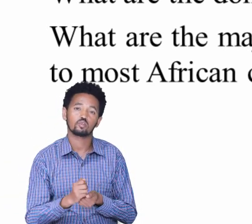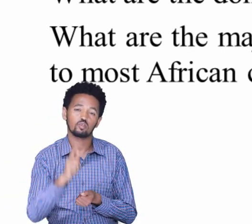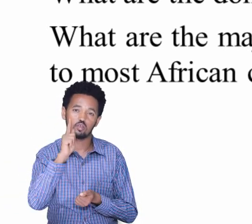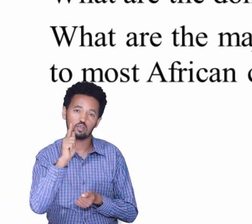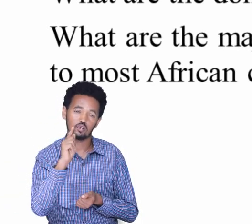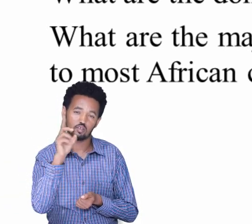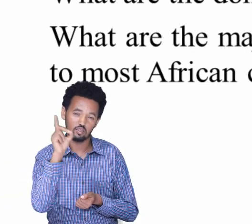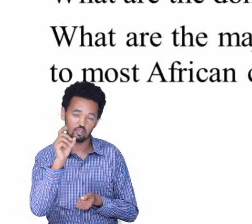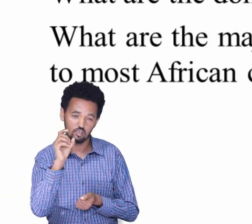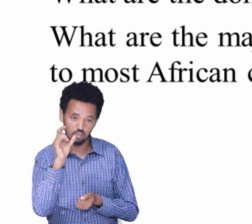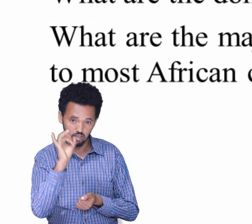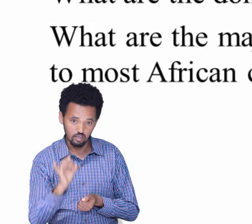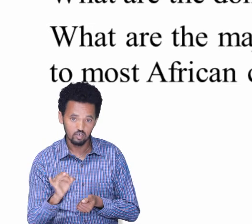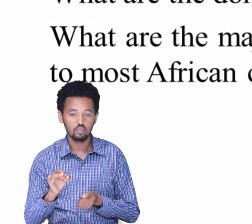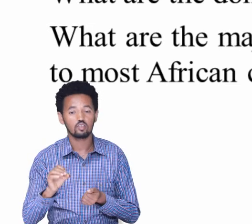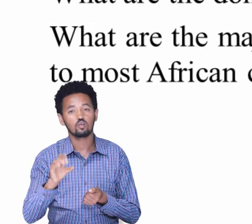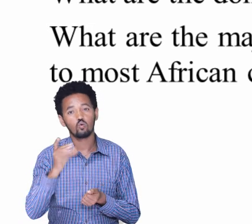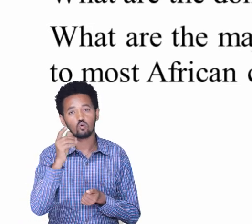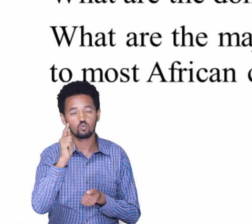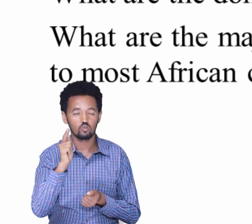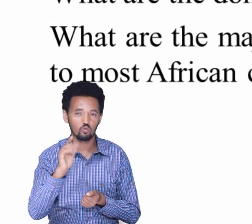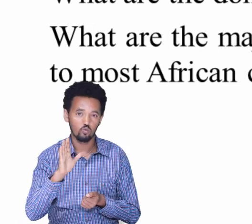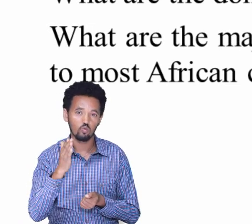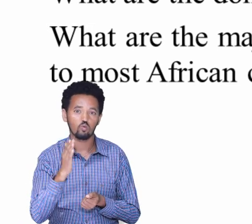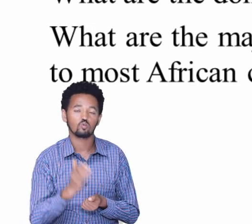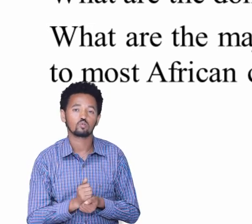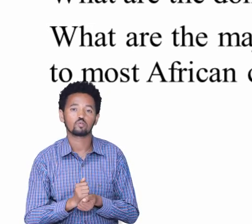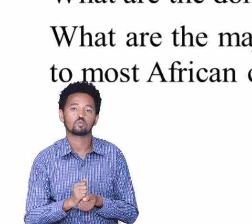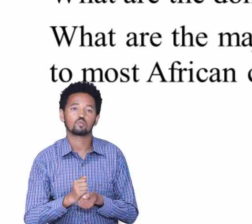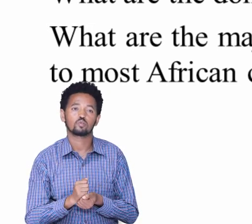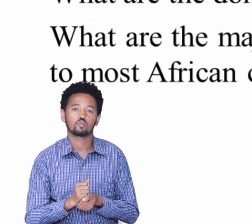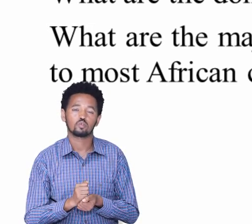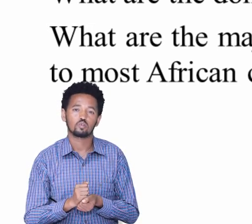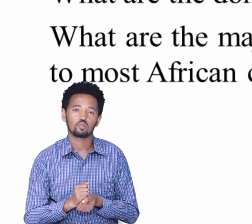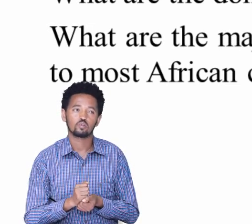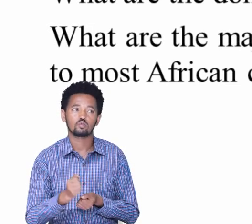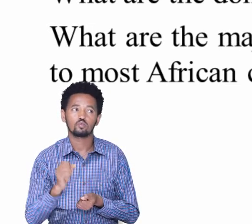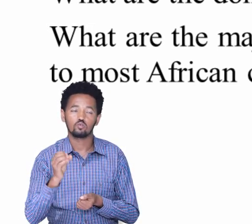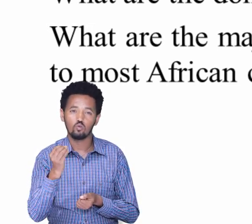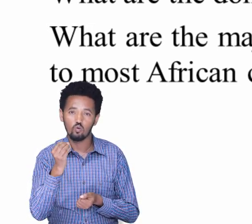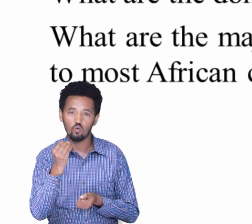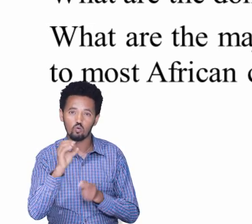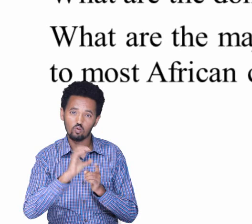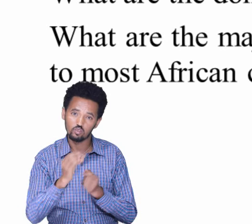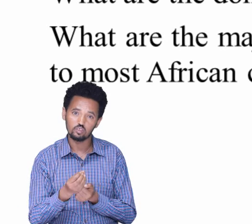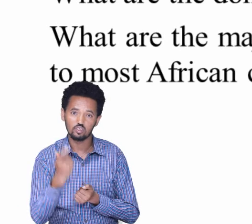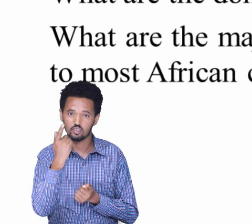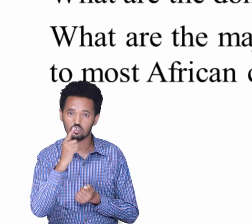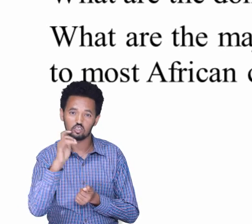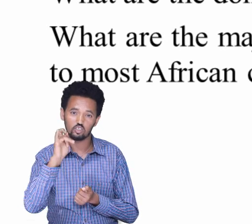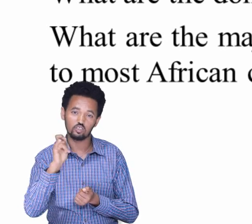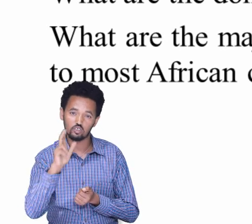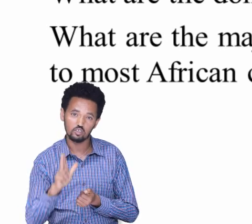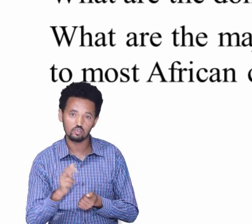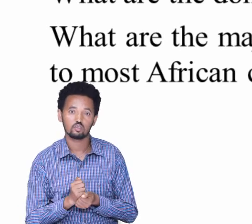July? What are the dominant rainfall type in Africa? What are the major winds